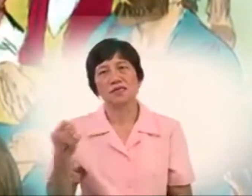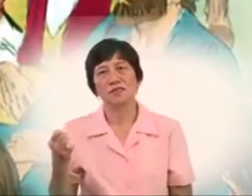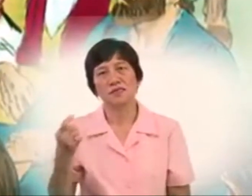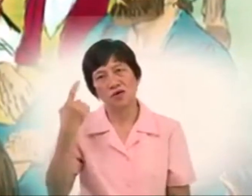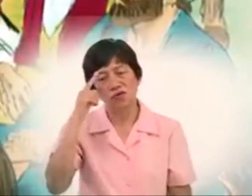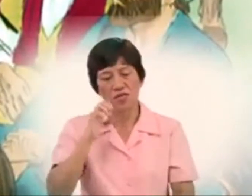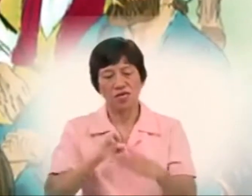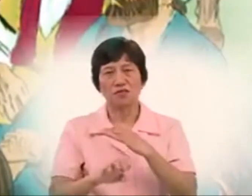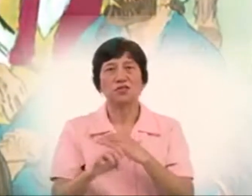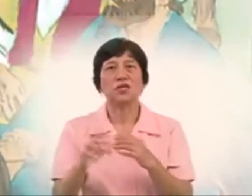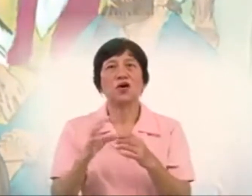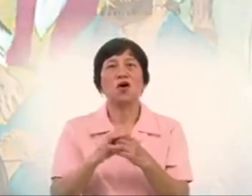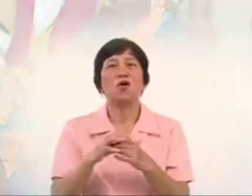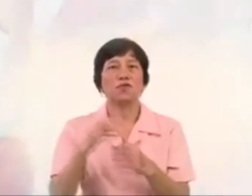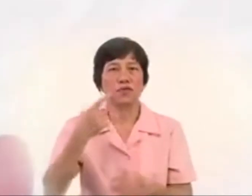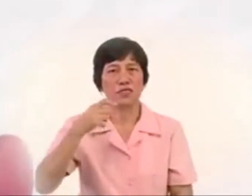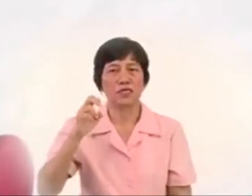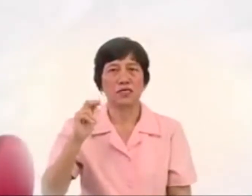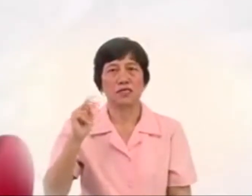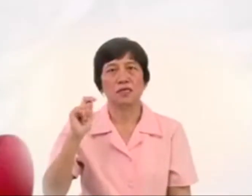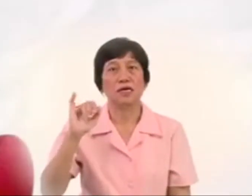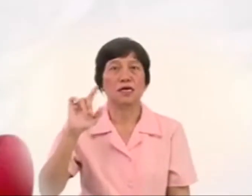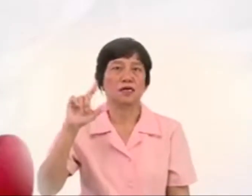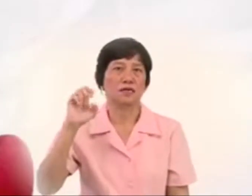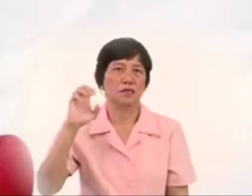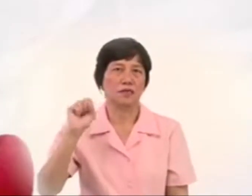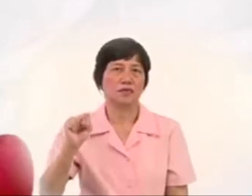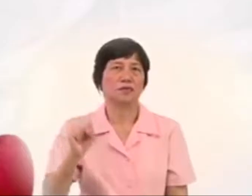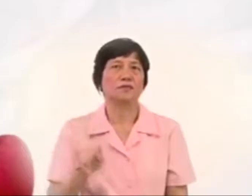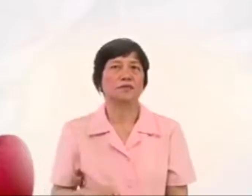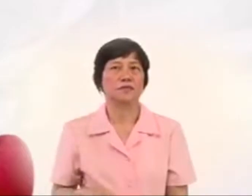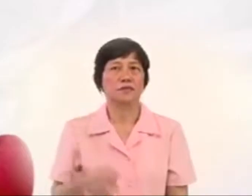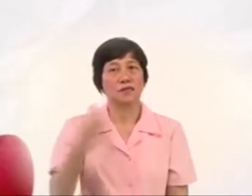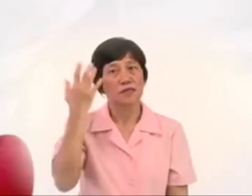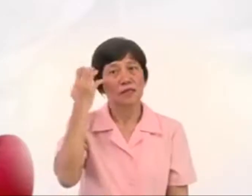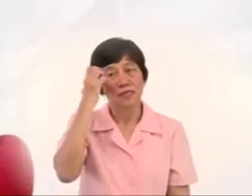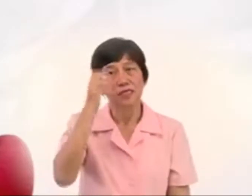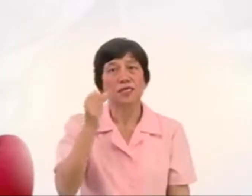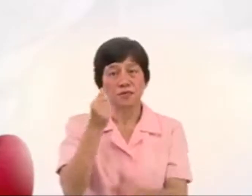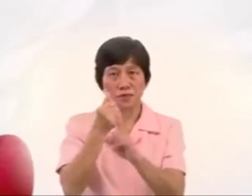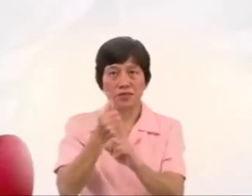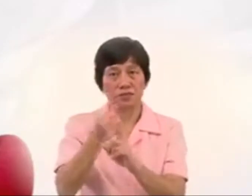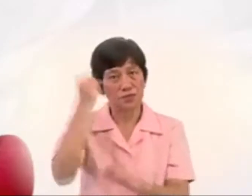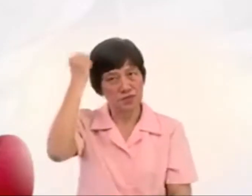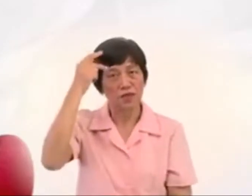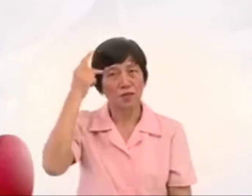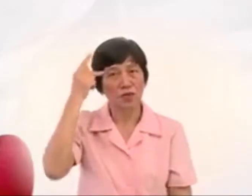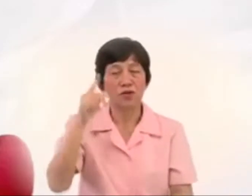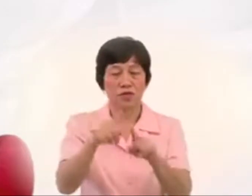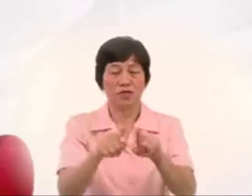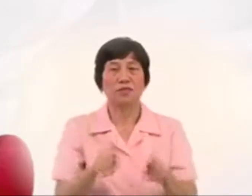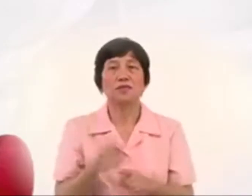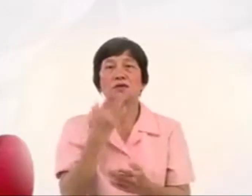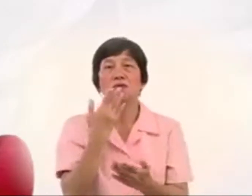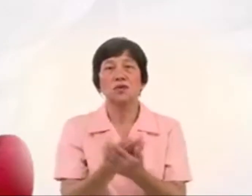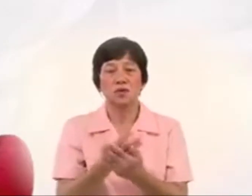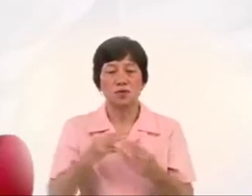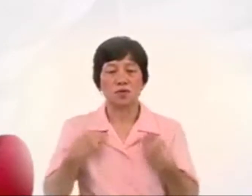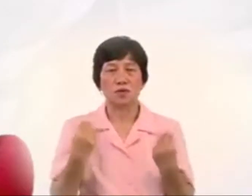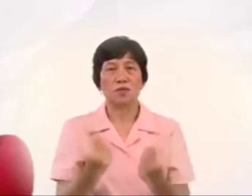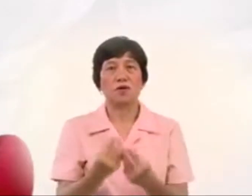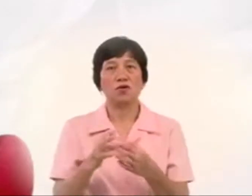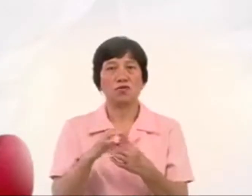the Gentiles. And he himself, St. Paul, as a good member of the